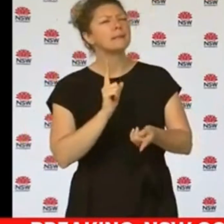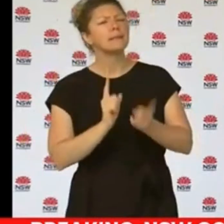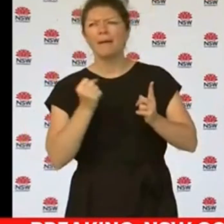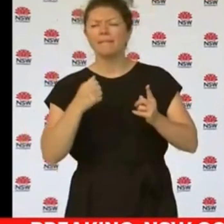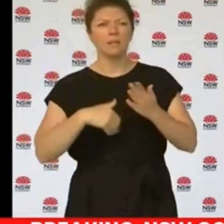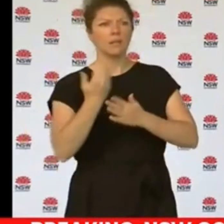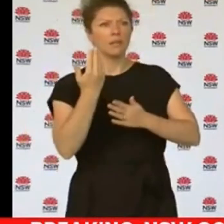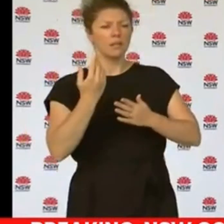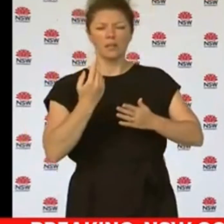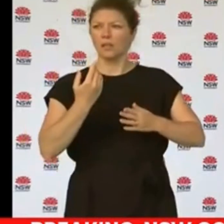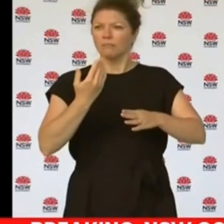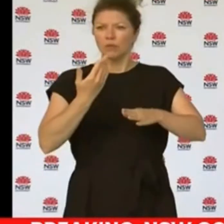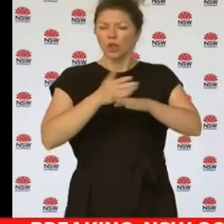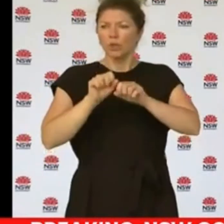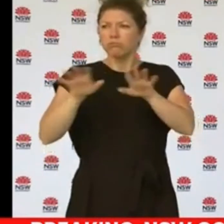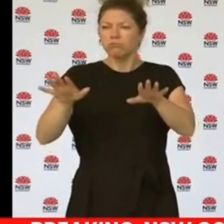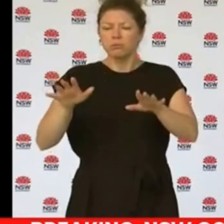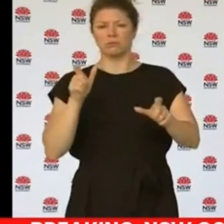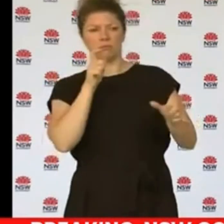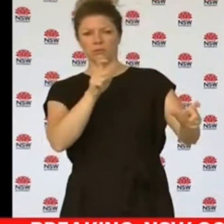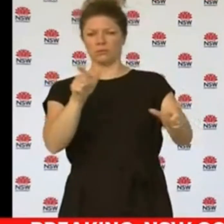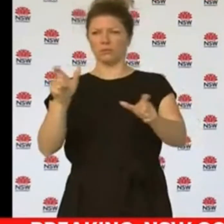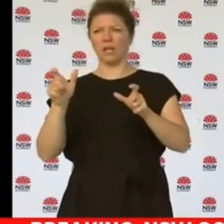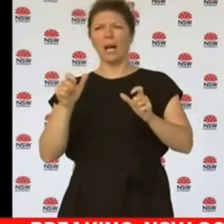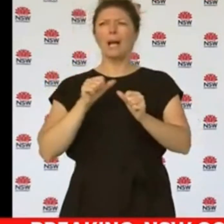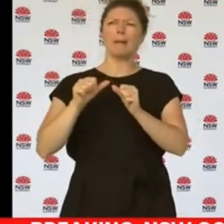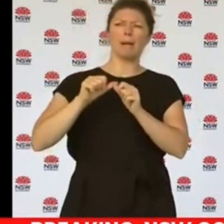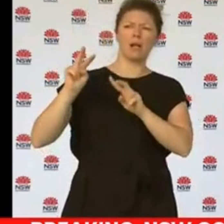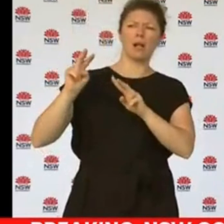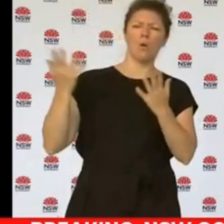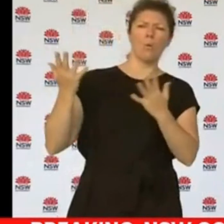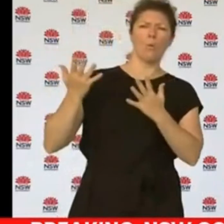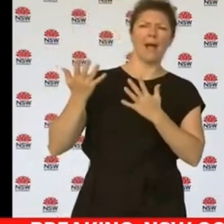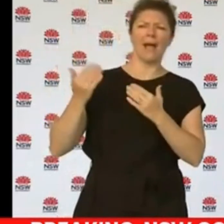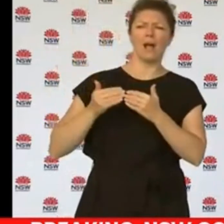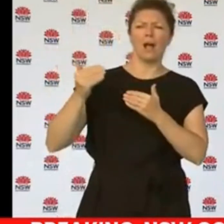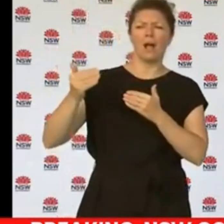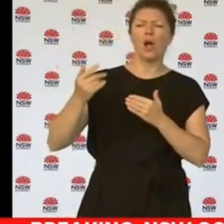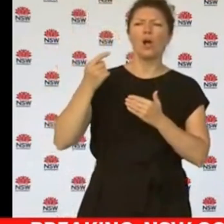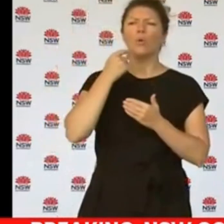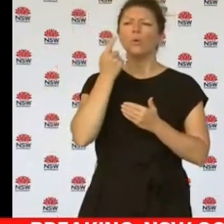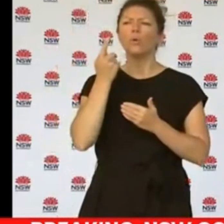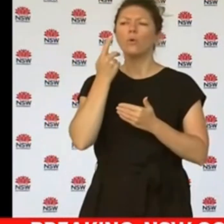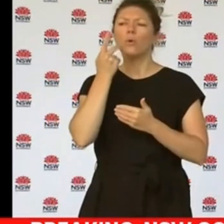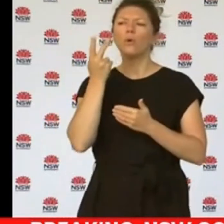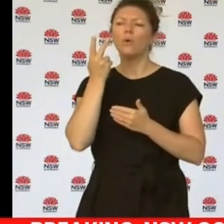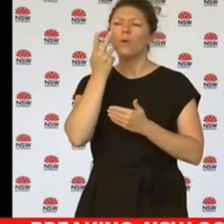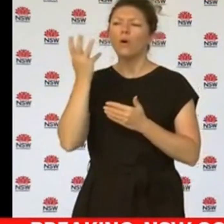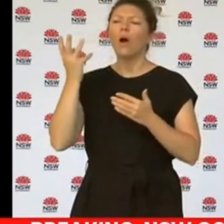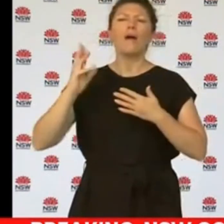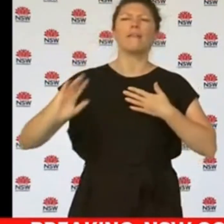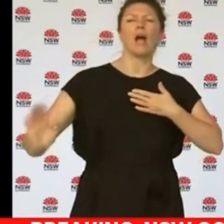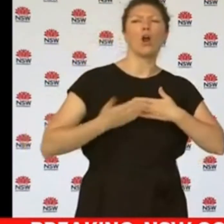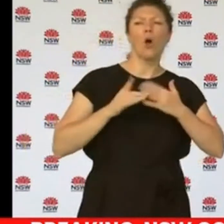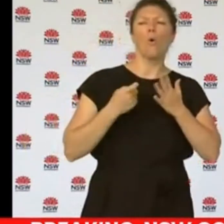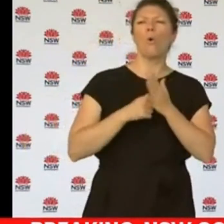sometimes when there is an unexpected breakout, you do have to see where it goes for the 24 or 48 hours before